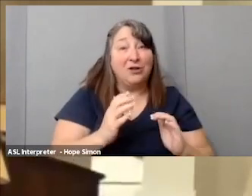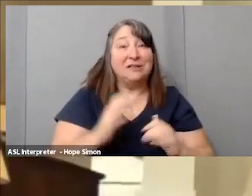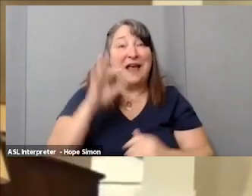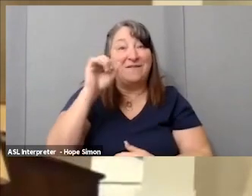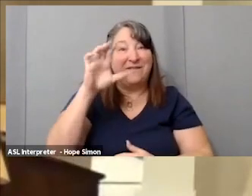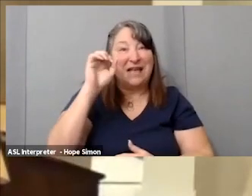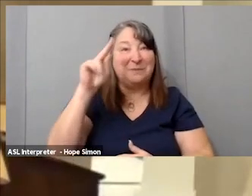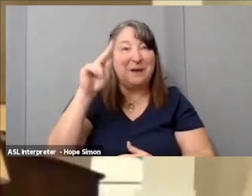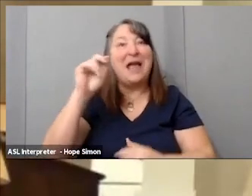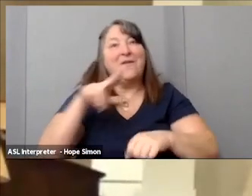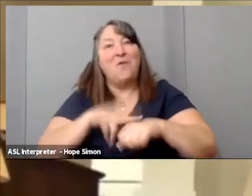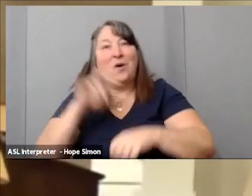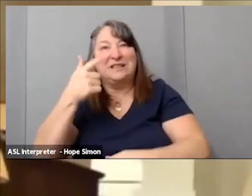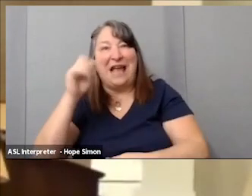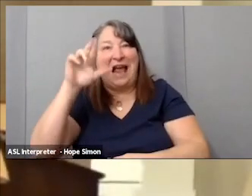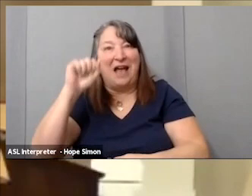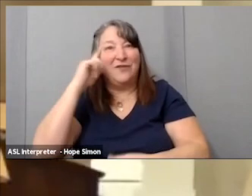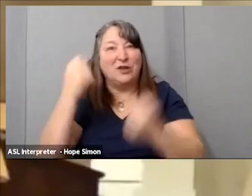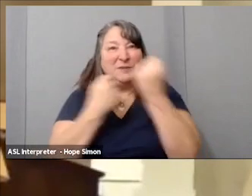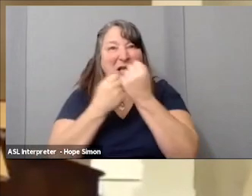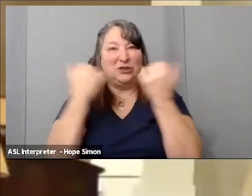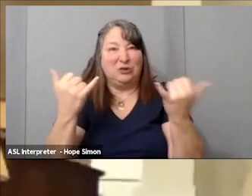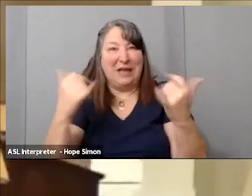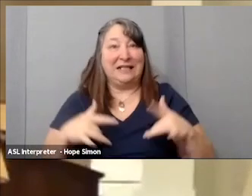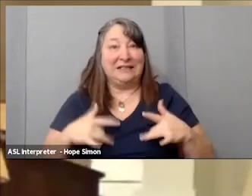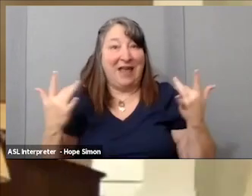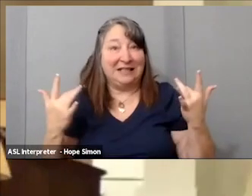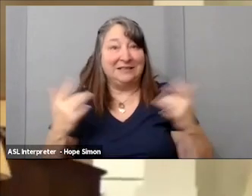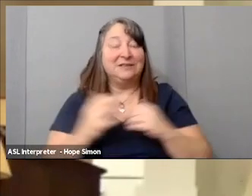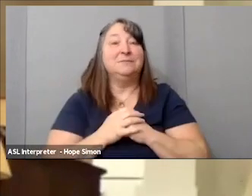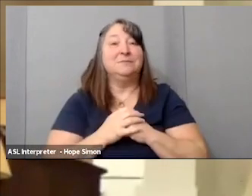Facebook and of course SAG-AFTRA for sponsoring this event.